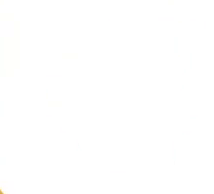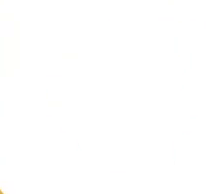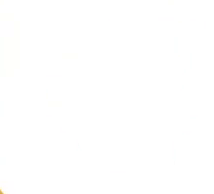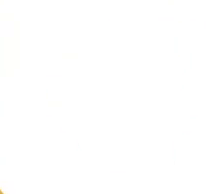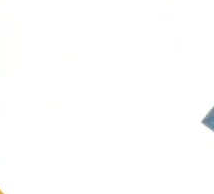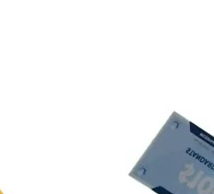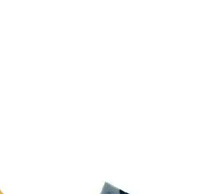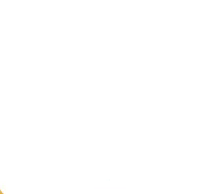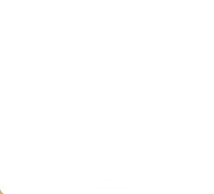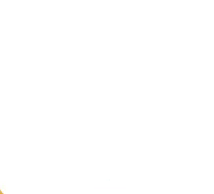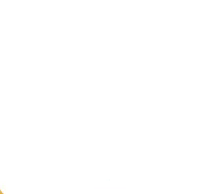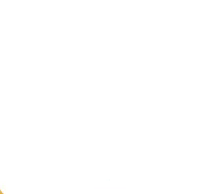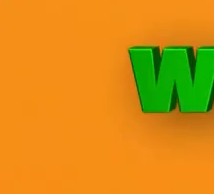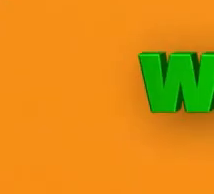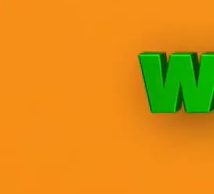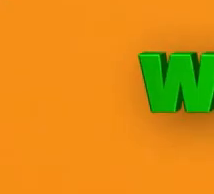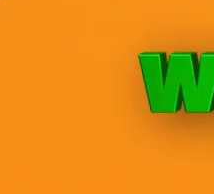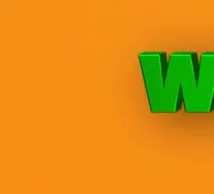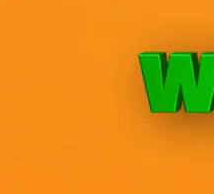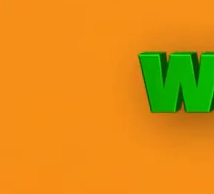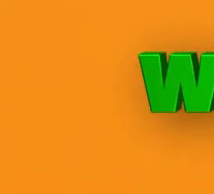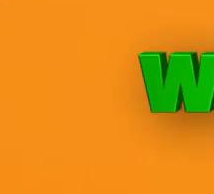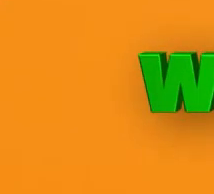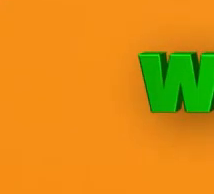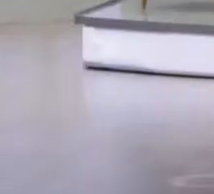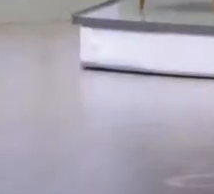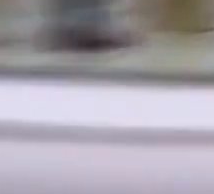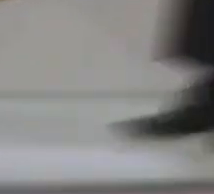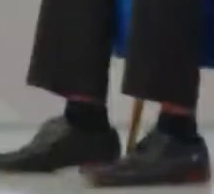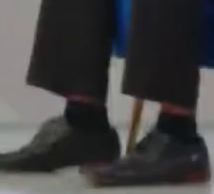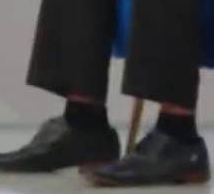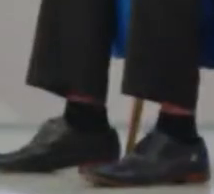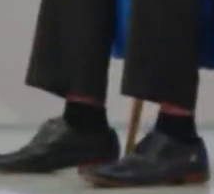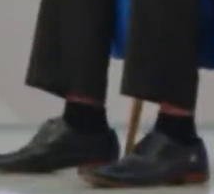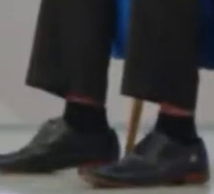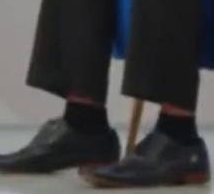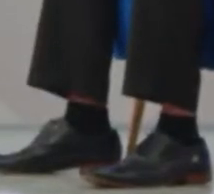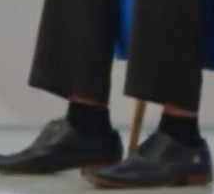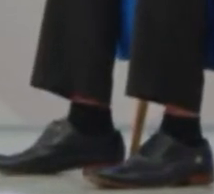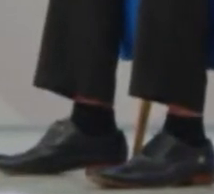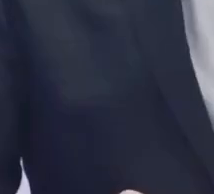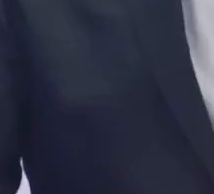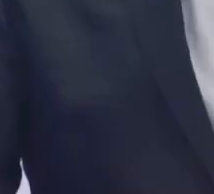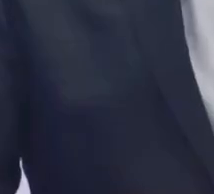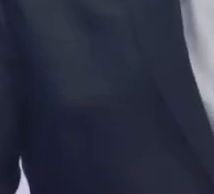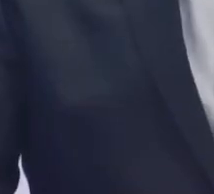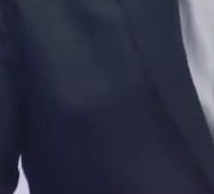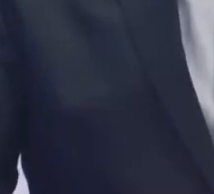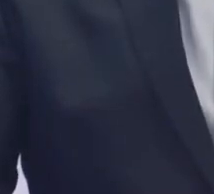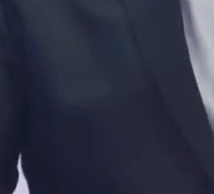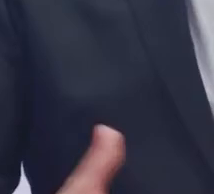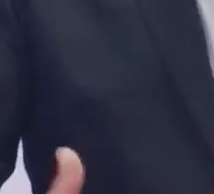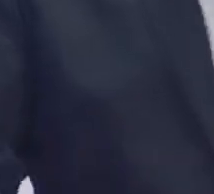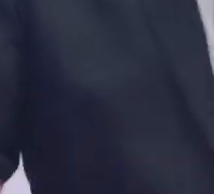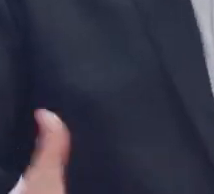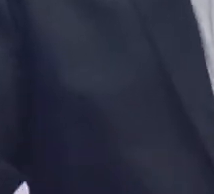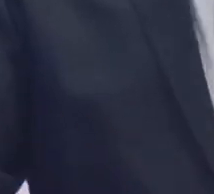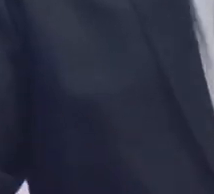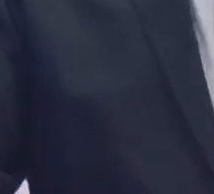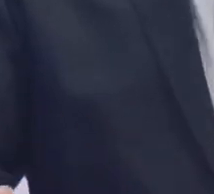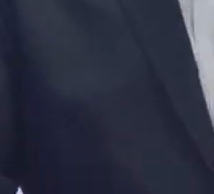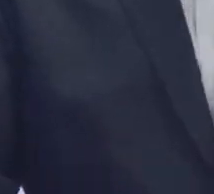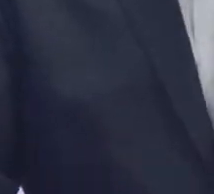quality and price. Why should one use Turmeric XL? Just because the bottle says take two a day, a lot of times the products don't